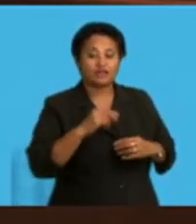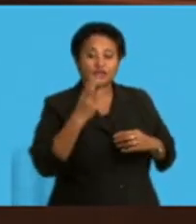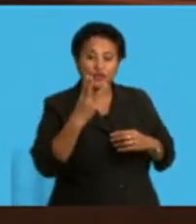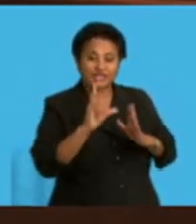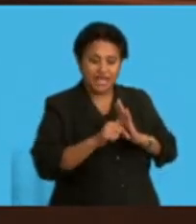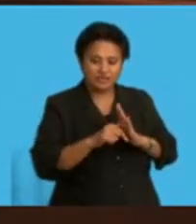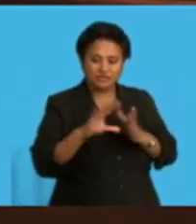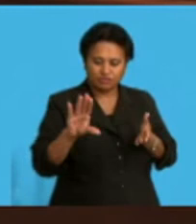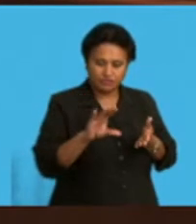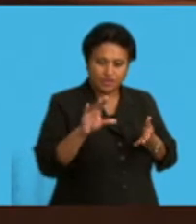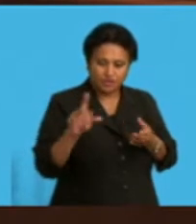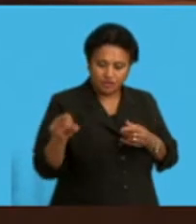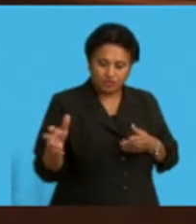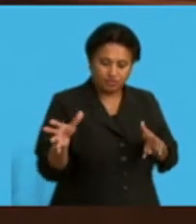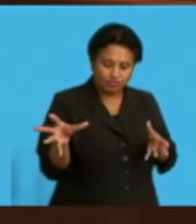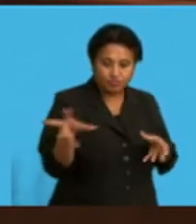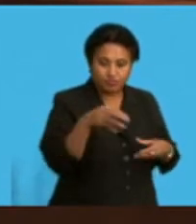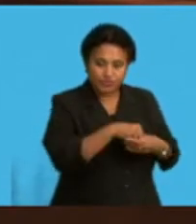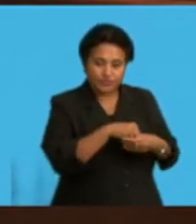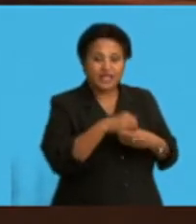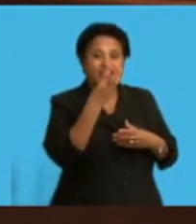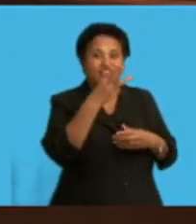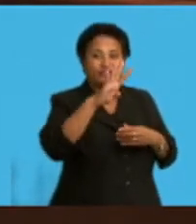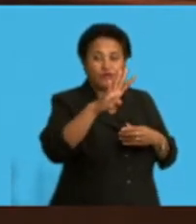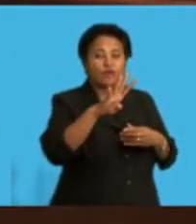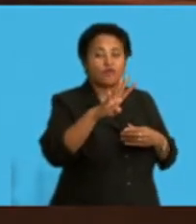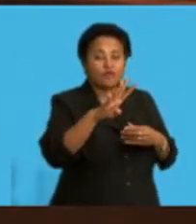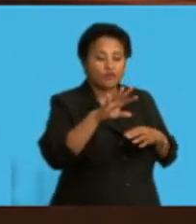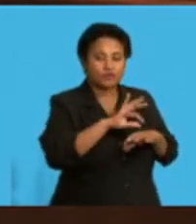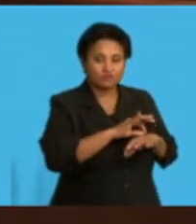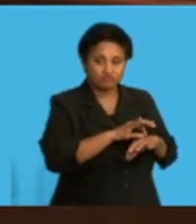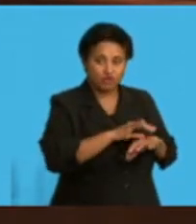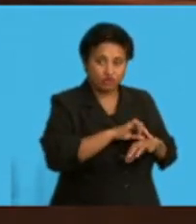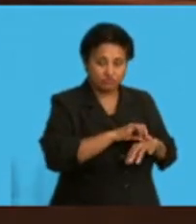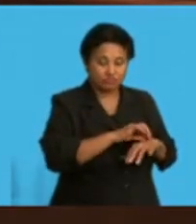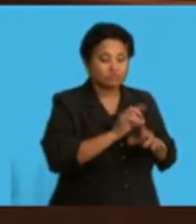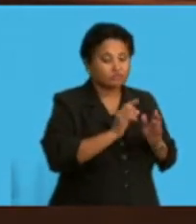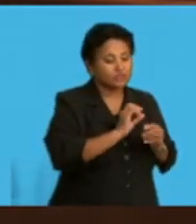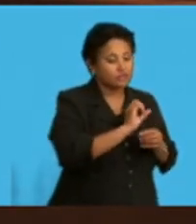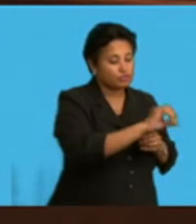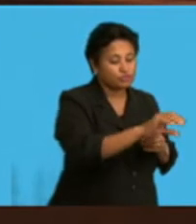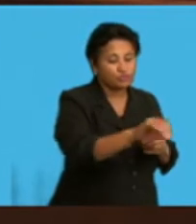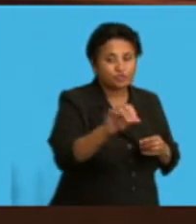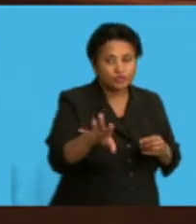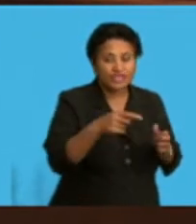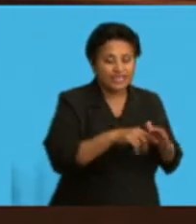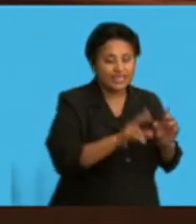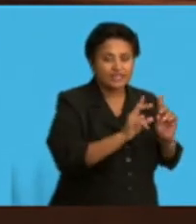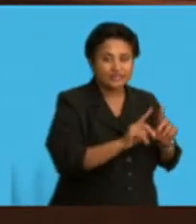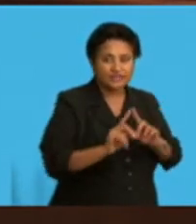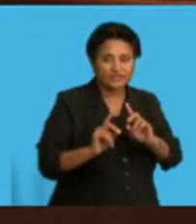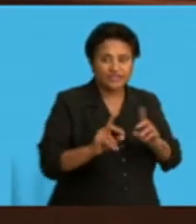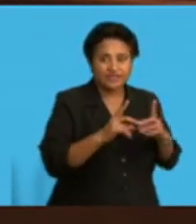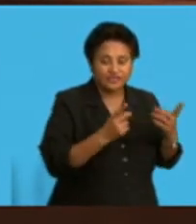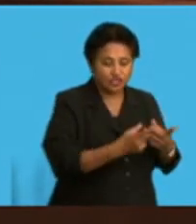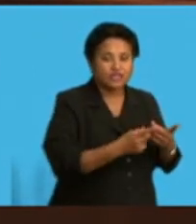Speaker. First, 44 specialists will be recruited for divisional, sub-divisional and specialist hospitals. In the second trench, 143